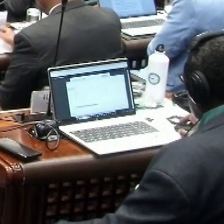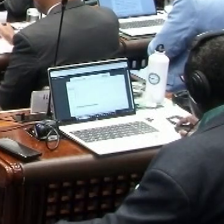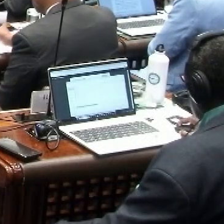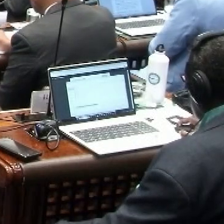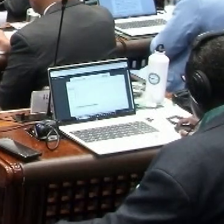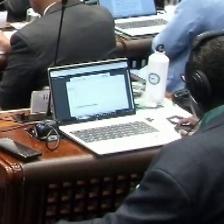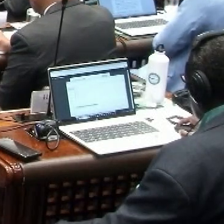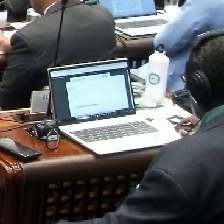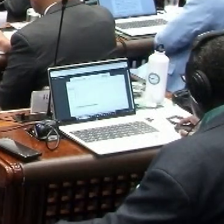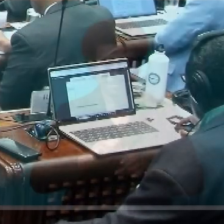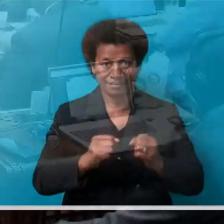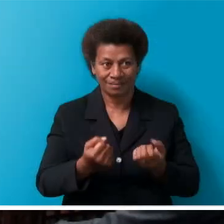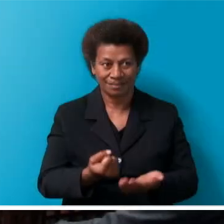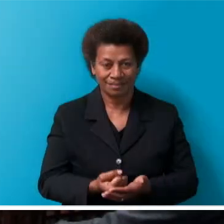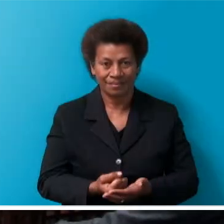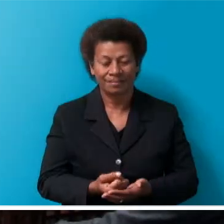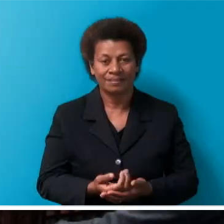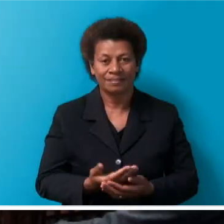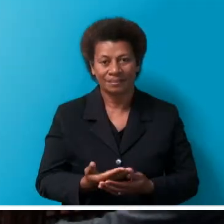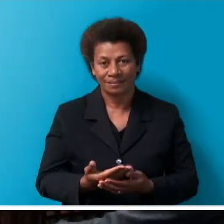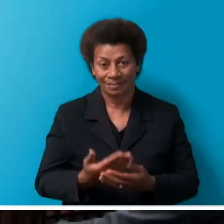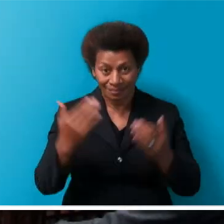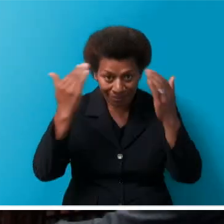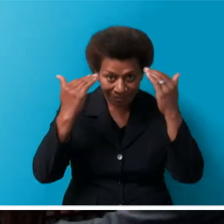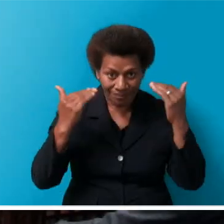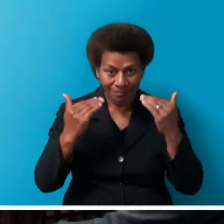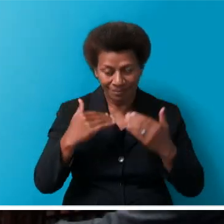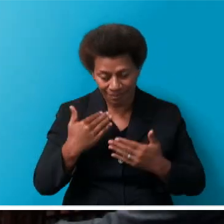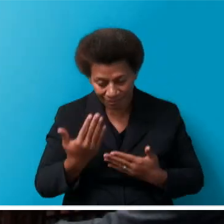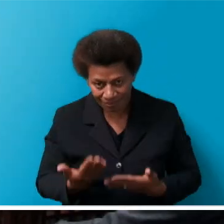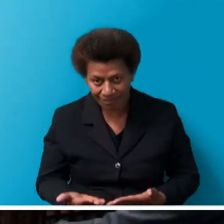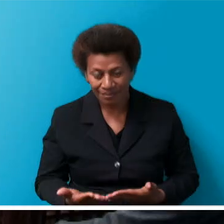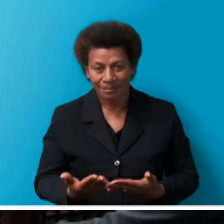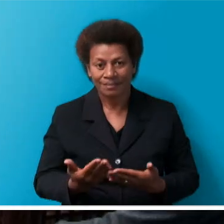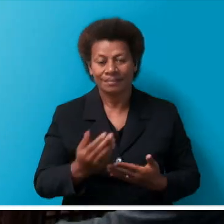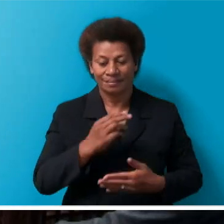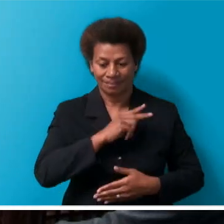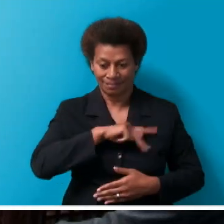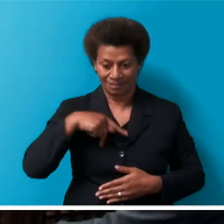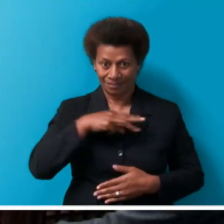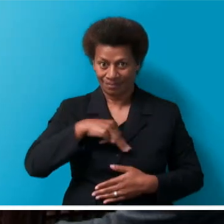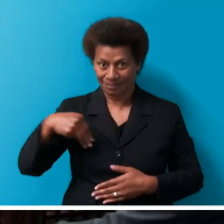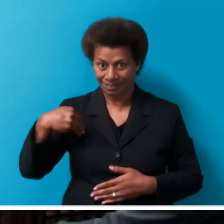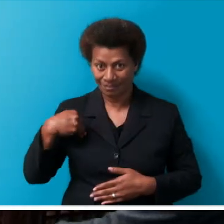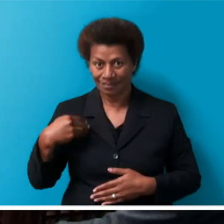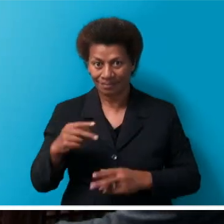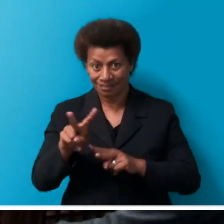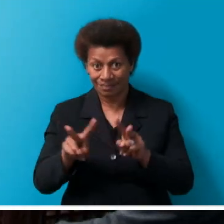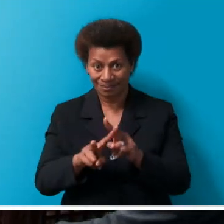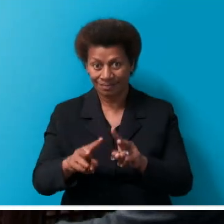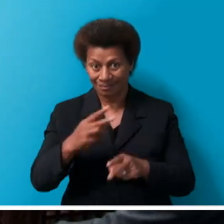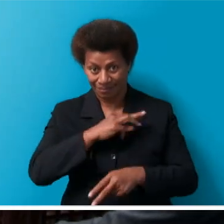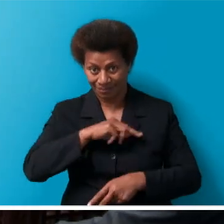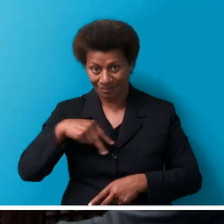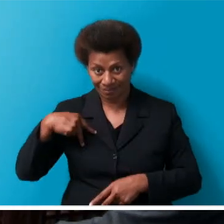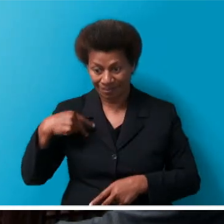Thank you, Mr. Speaker. Mr. Speaker, Honorable Prime Minister, Deputy Prime Ministers, Opposition Leader, Ministers,